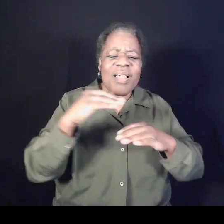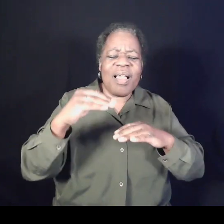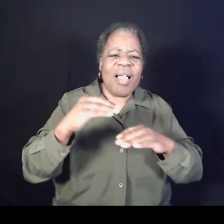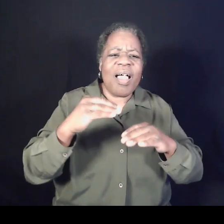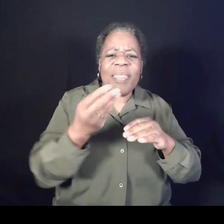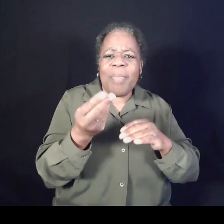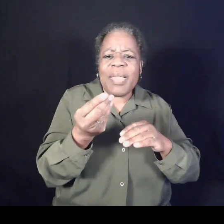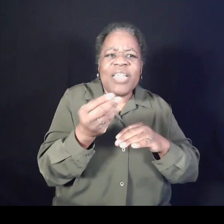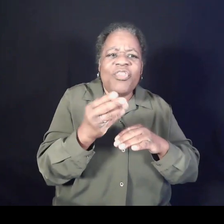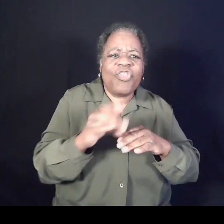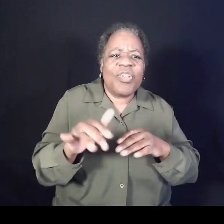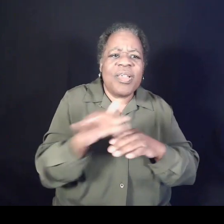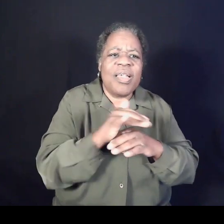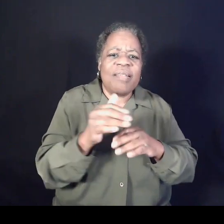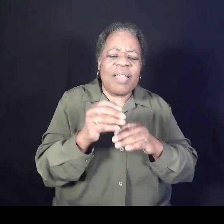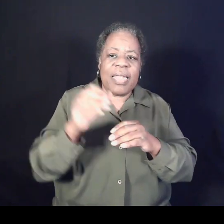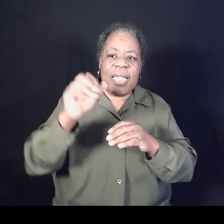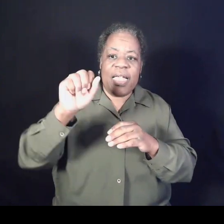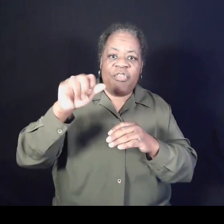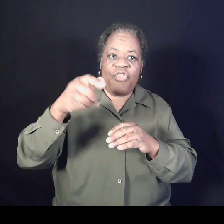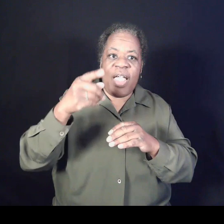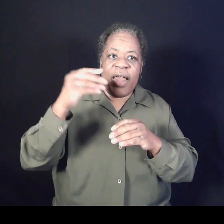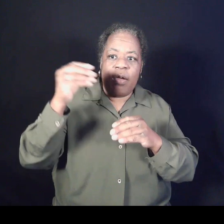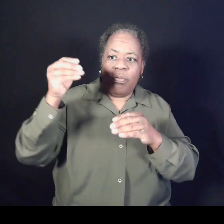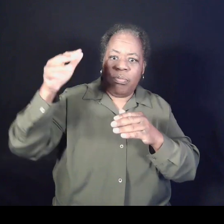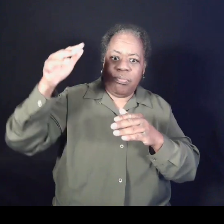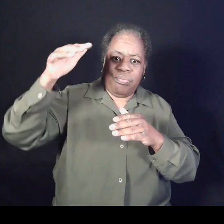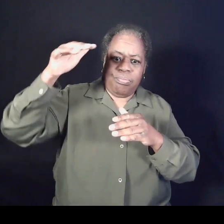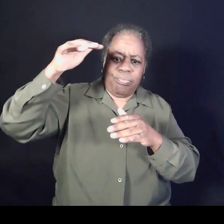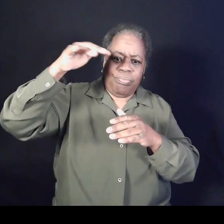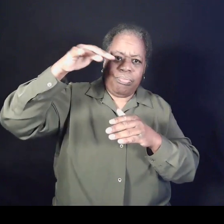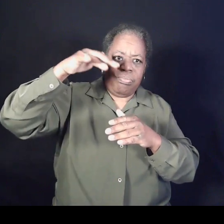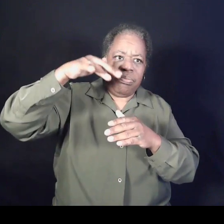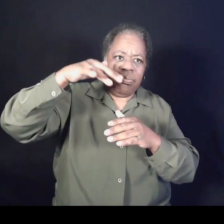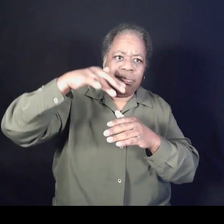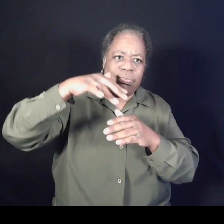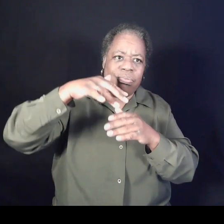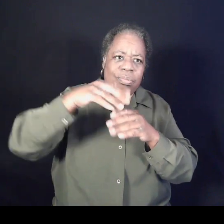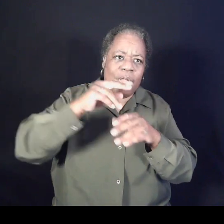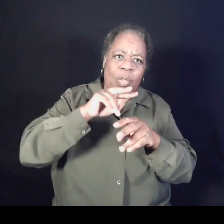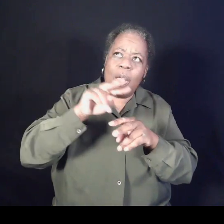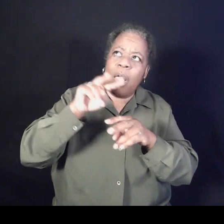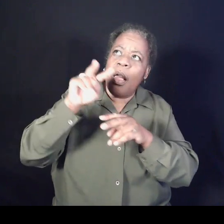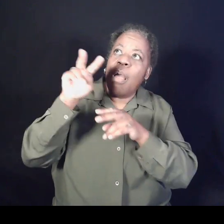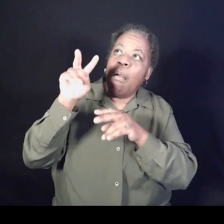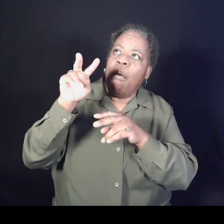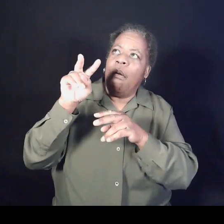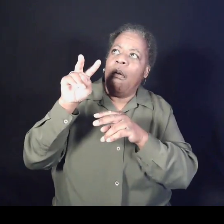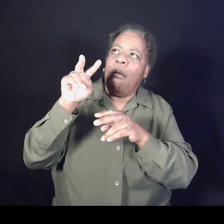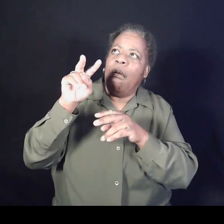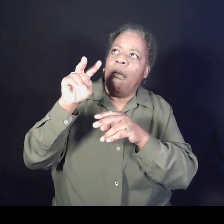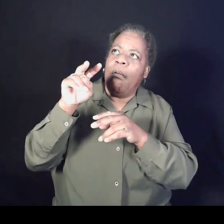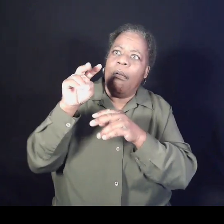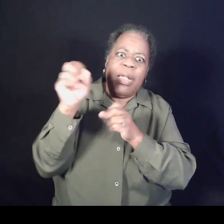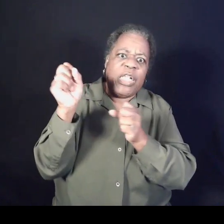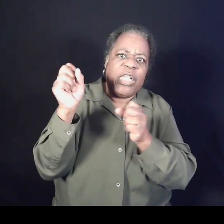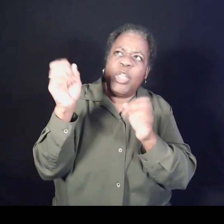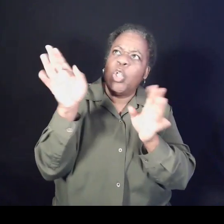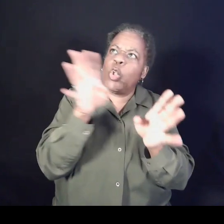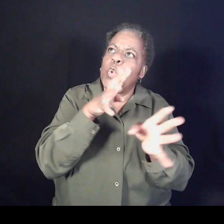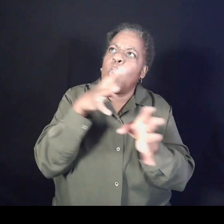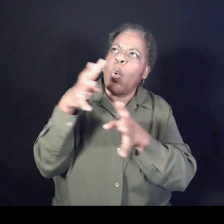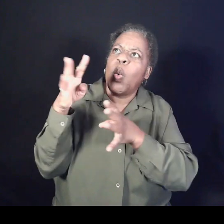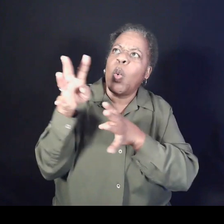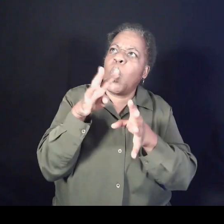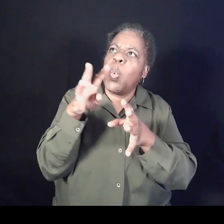a shadow falls across the beach. You look up to see storm clouds blowing in. Suddenly, the